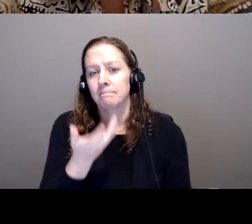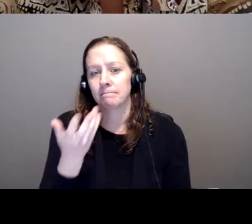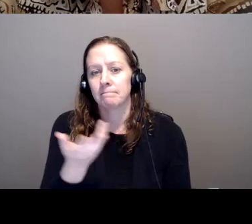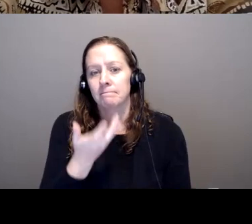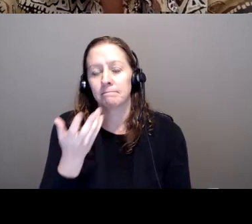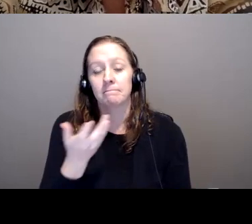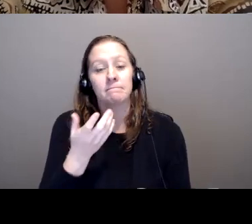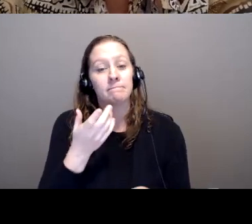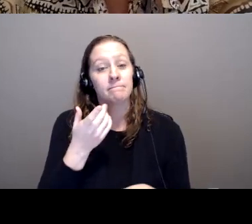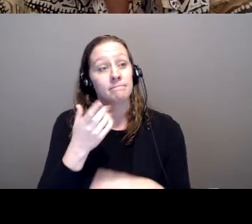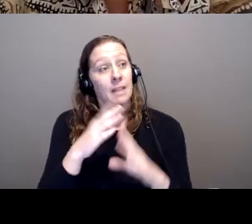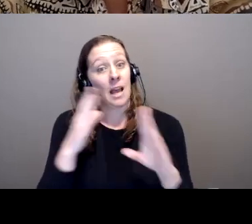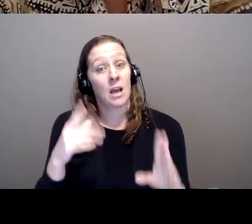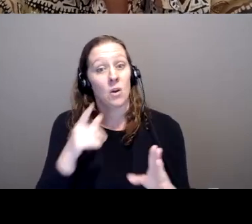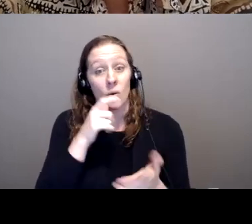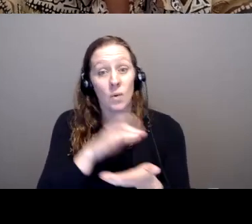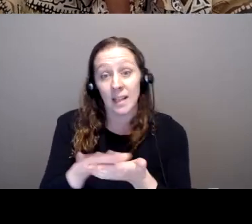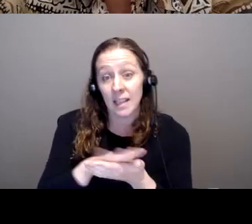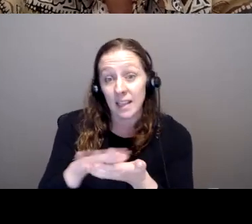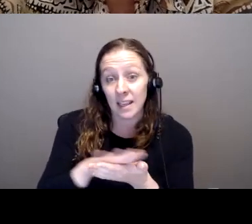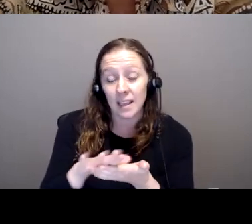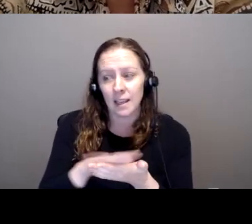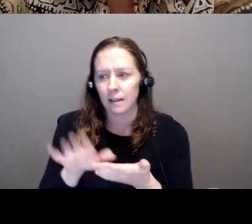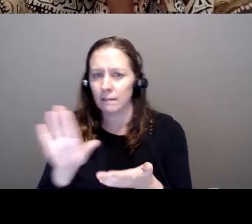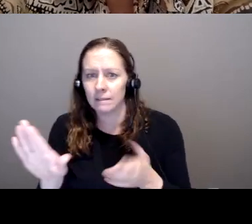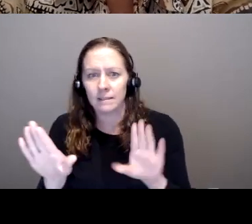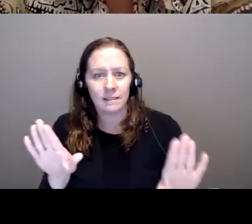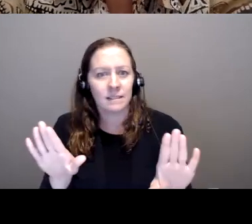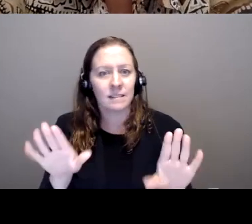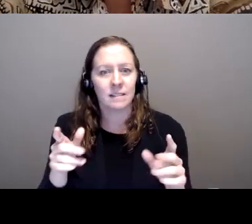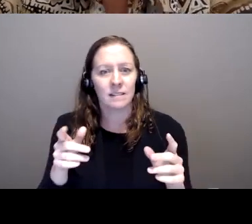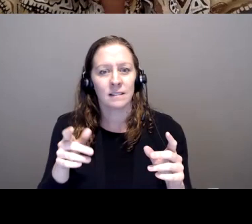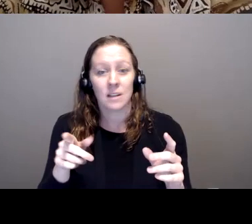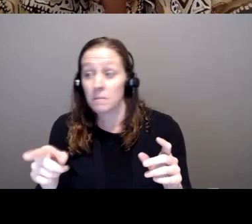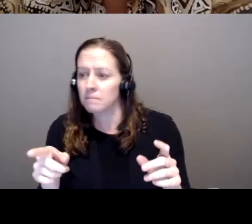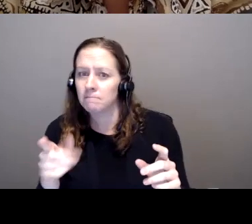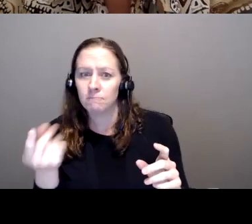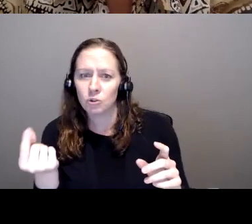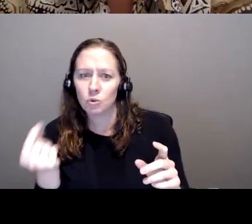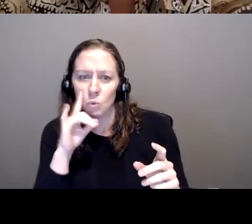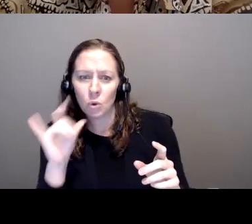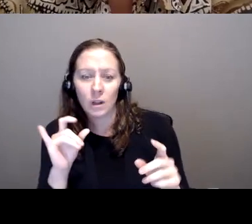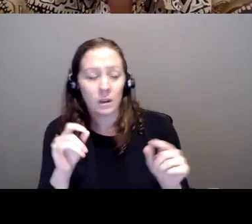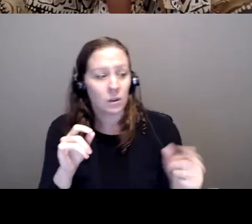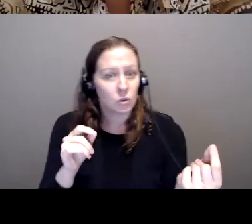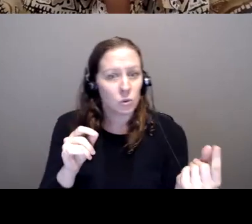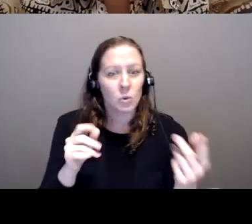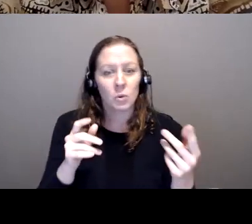chores of the home, then what would the contribution to the household expenses